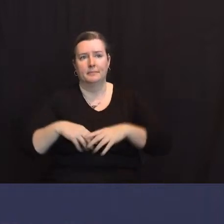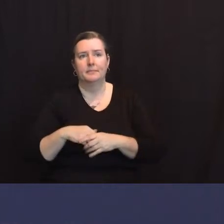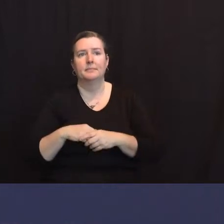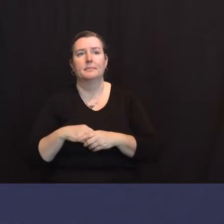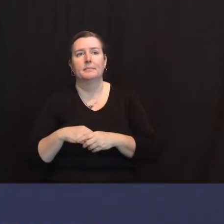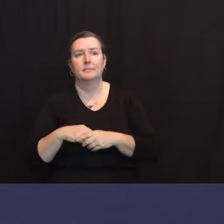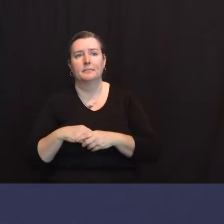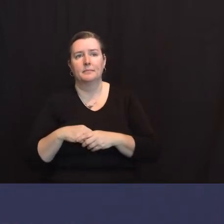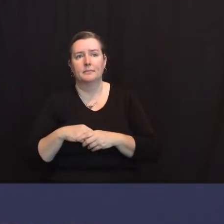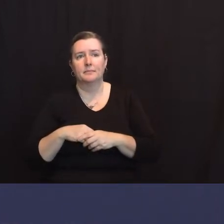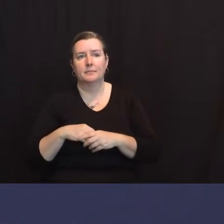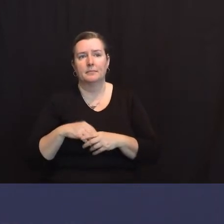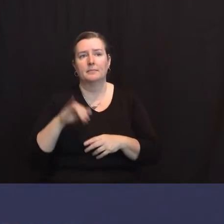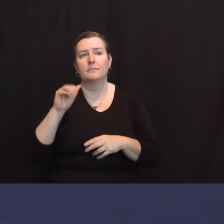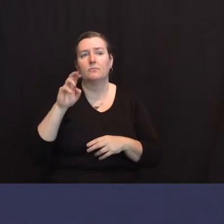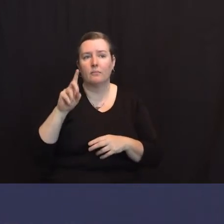team.